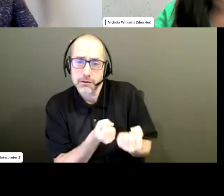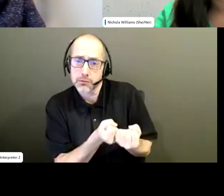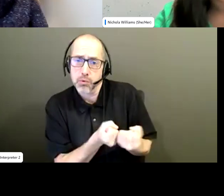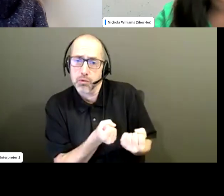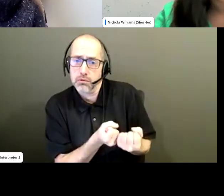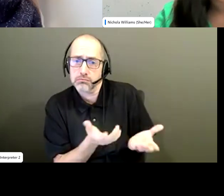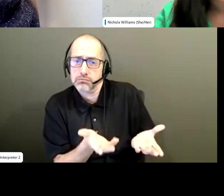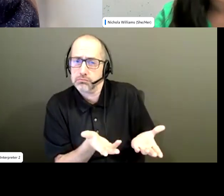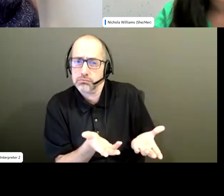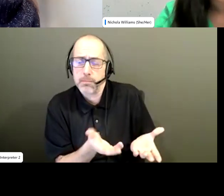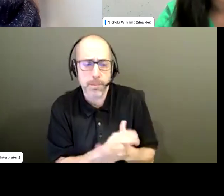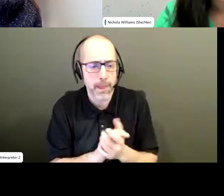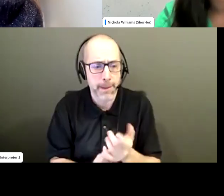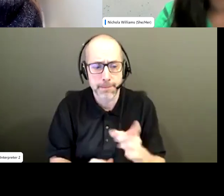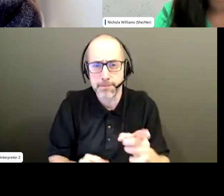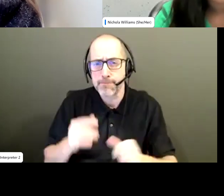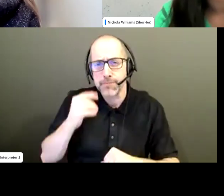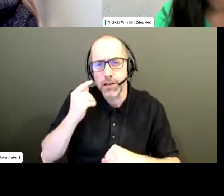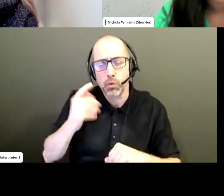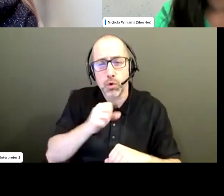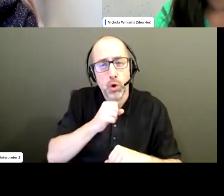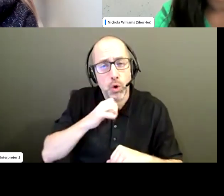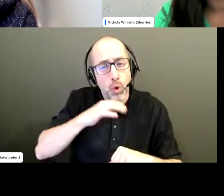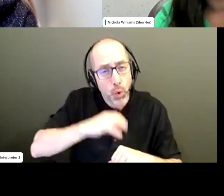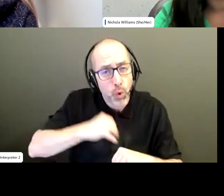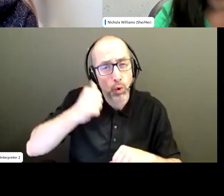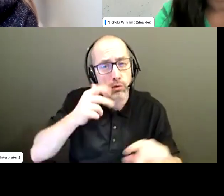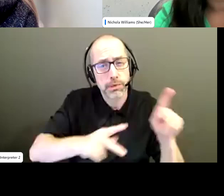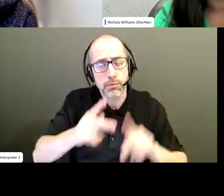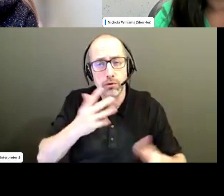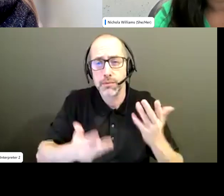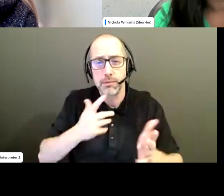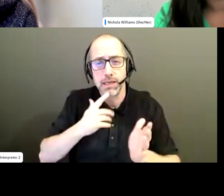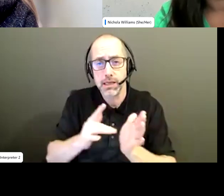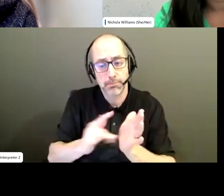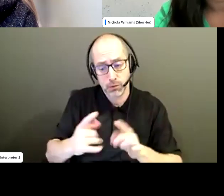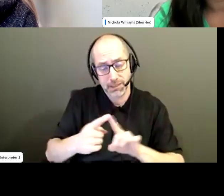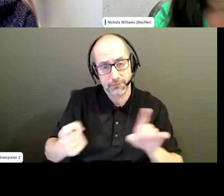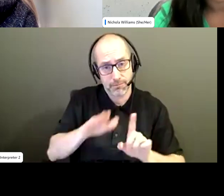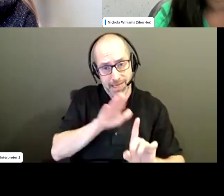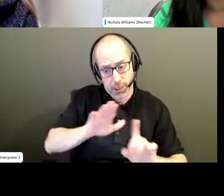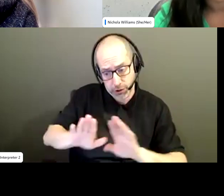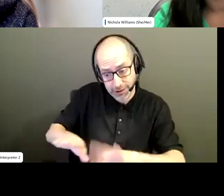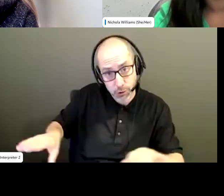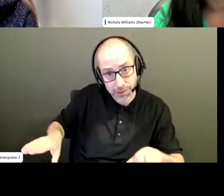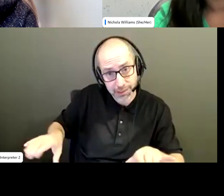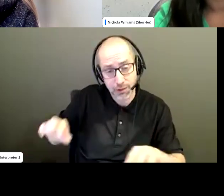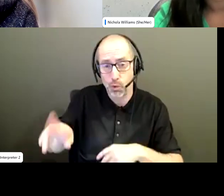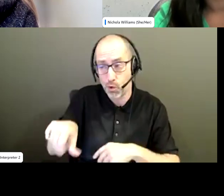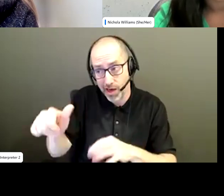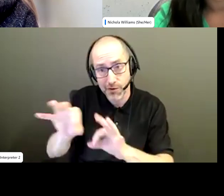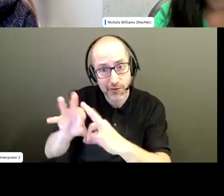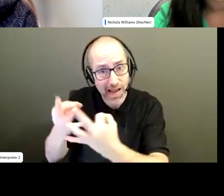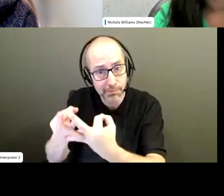think particularly for older people where the abuse might be coming from children or other family members,